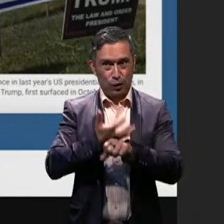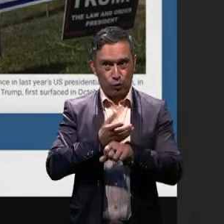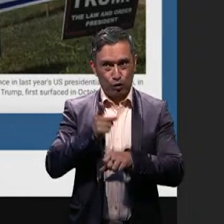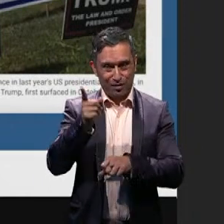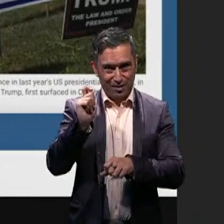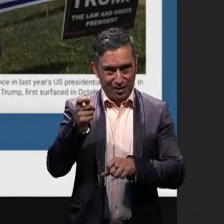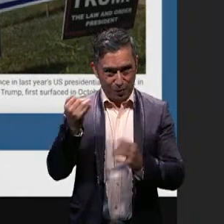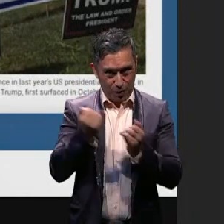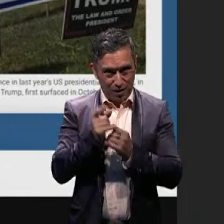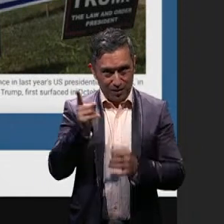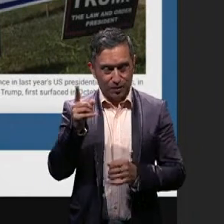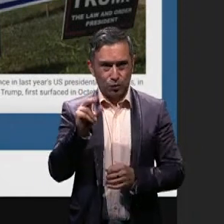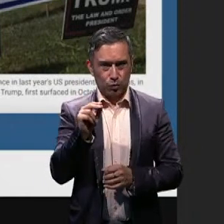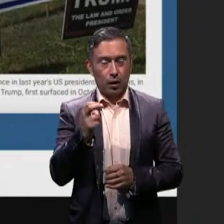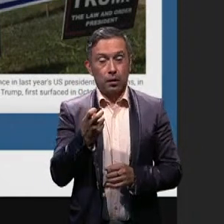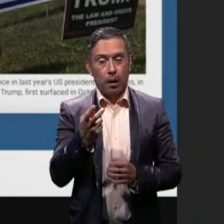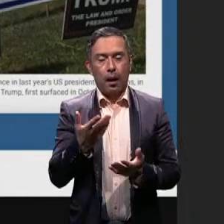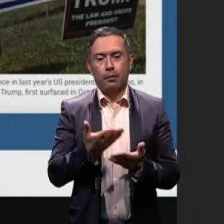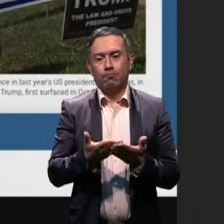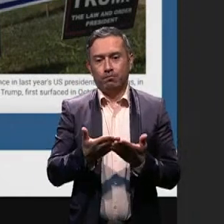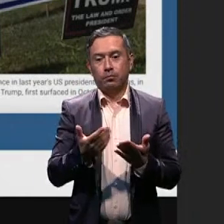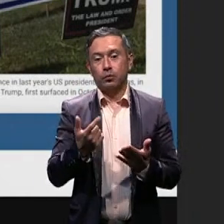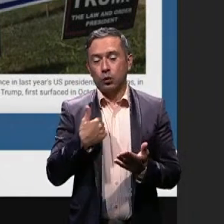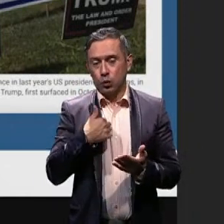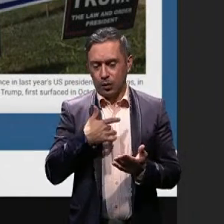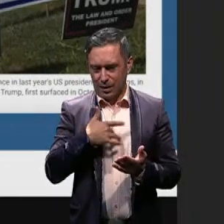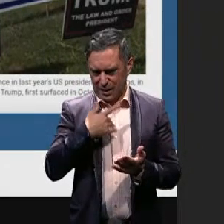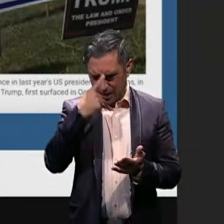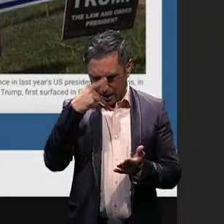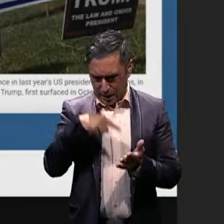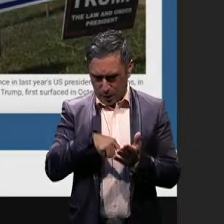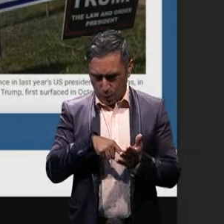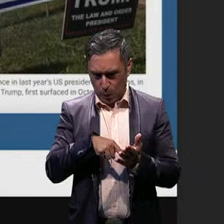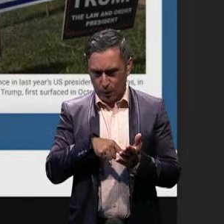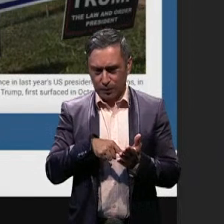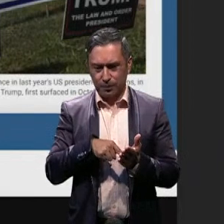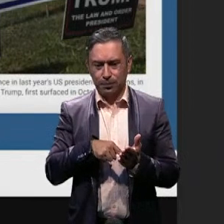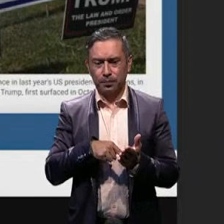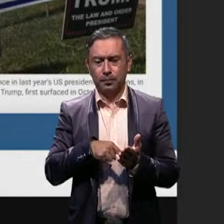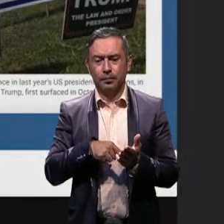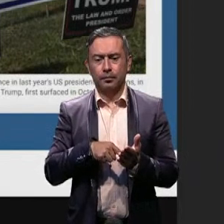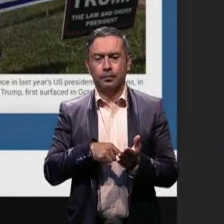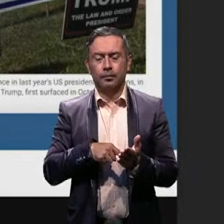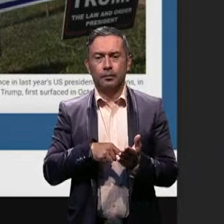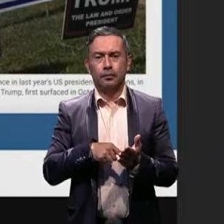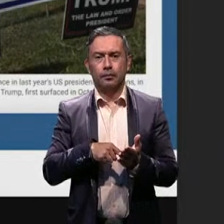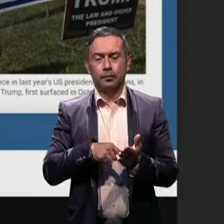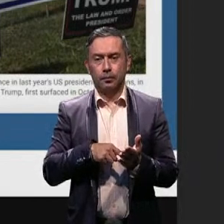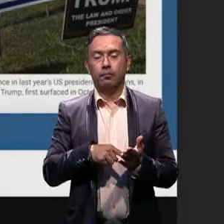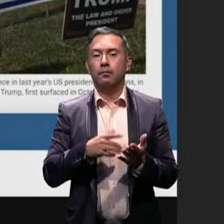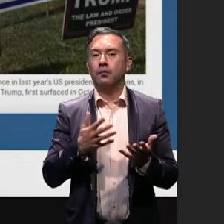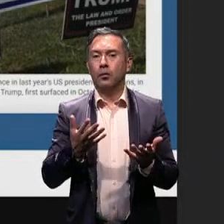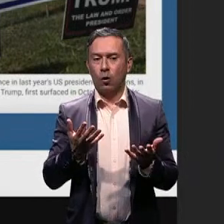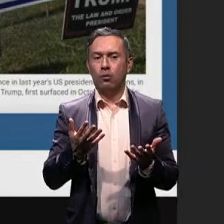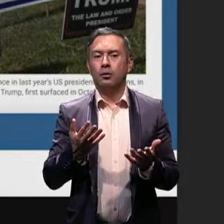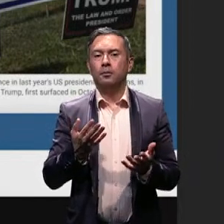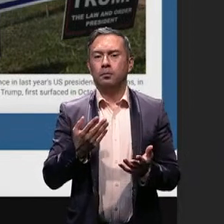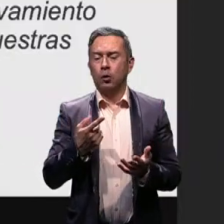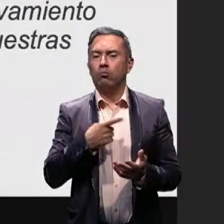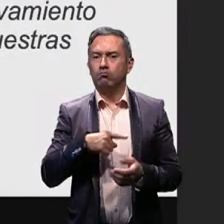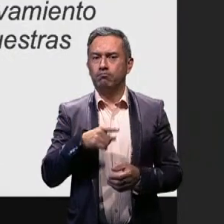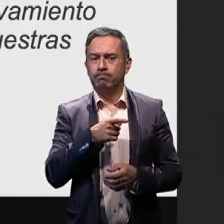We, I think, sat back on our laurels, perhaps a little too much, assuming that our democratic norms would